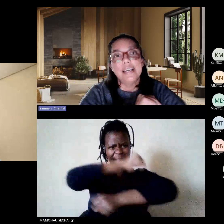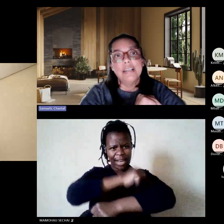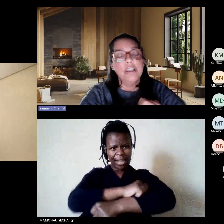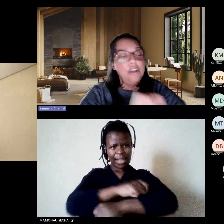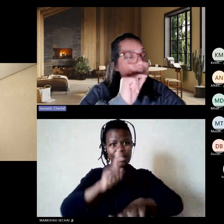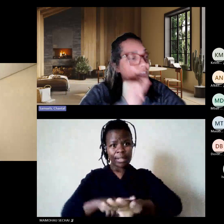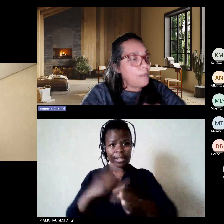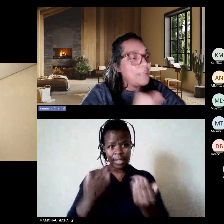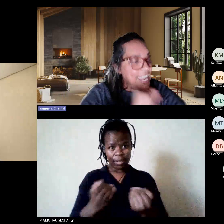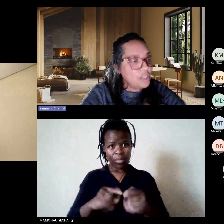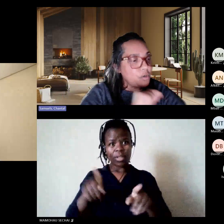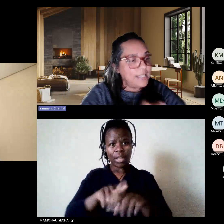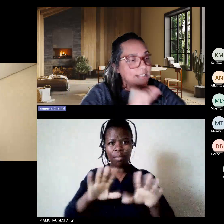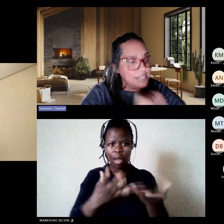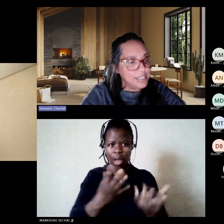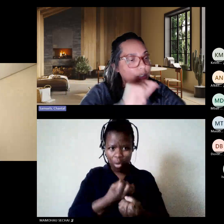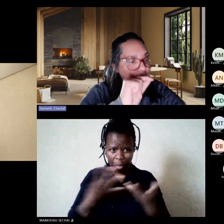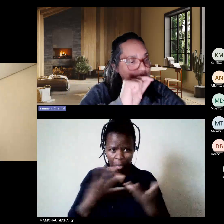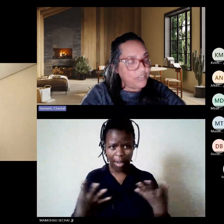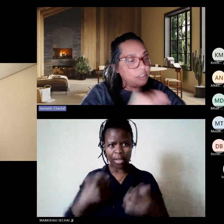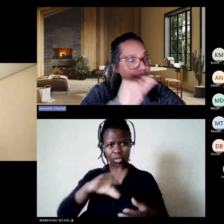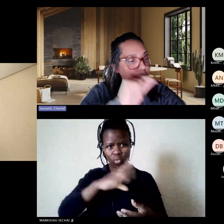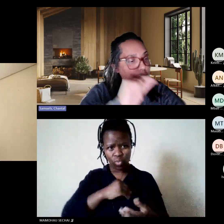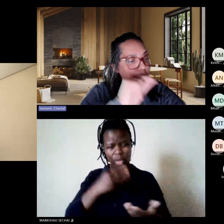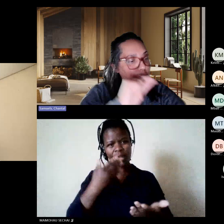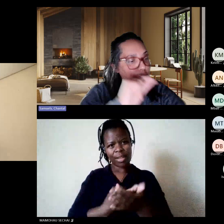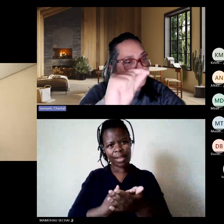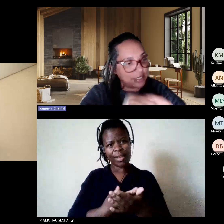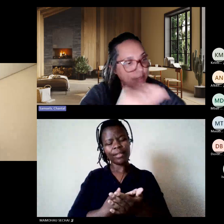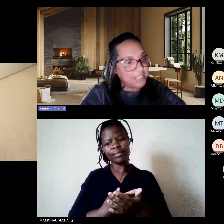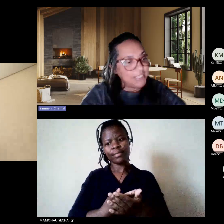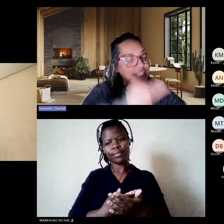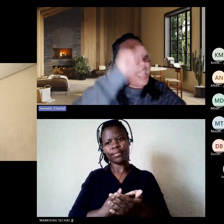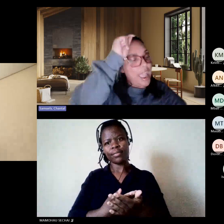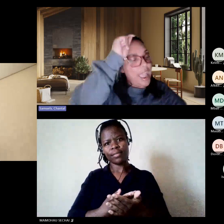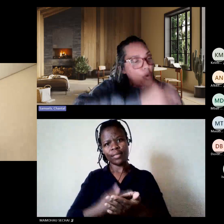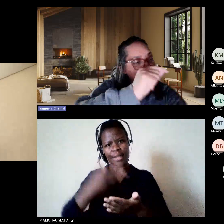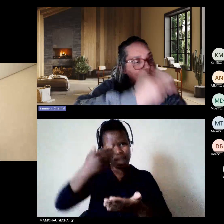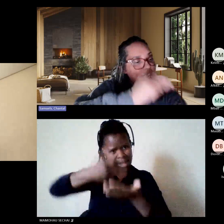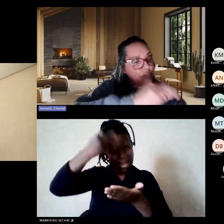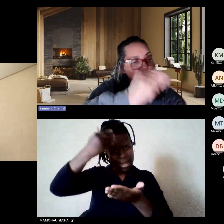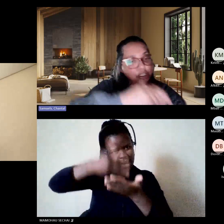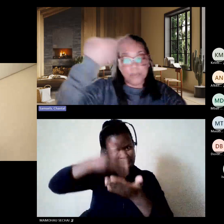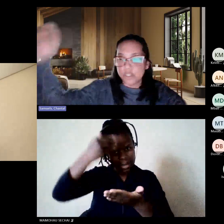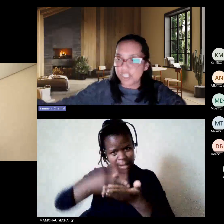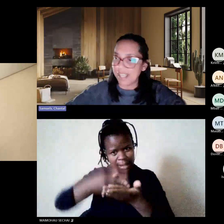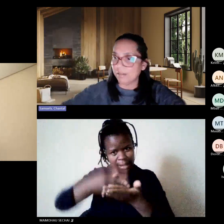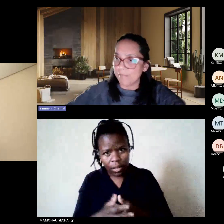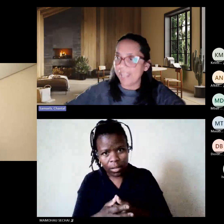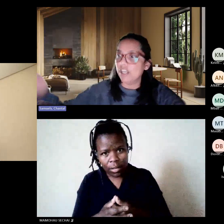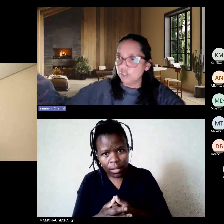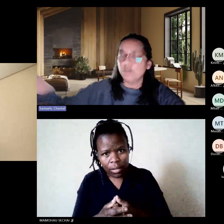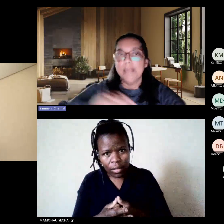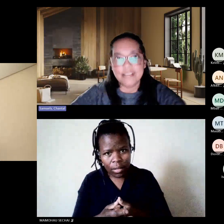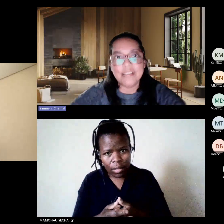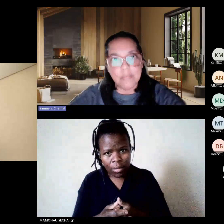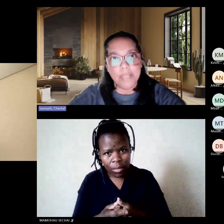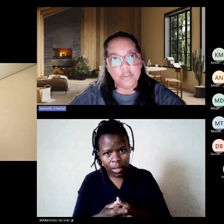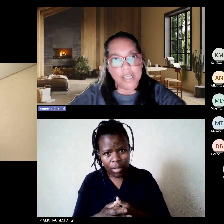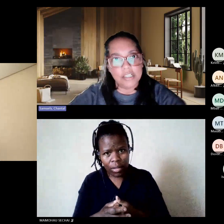can learn from educating learners with severe to profound intellectual disabilities, and what kind of contribution that will make